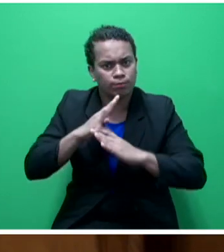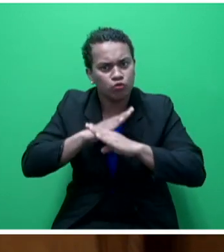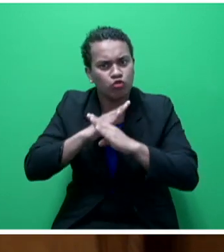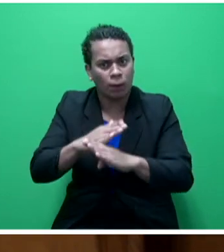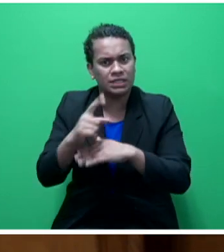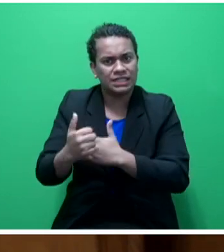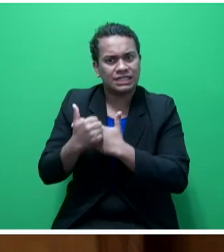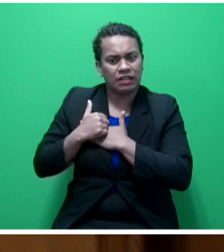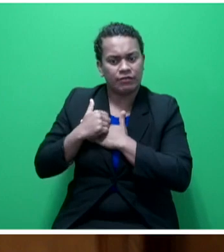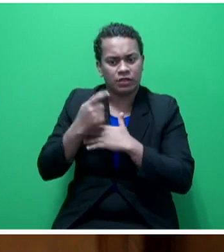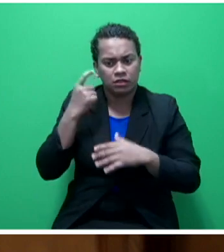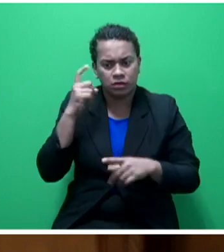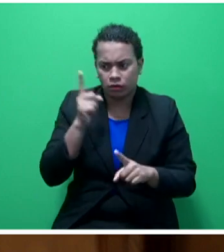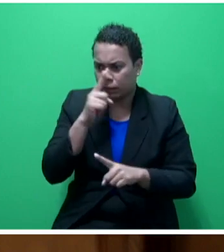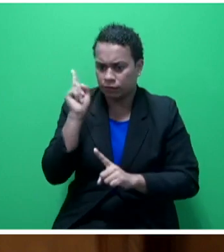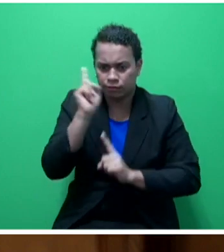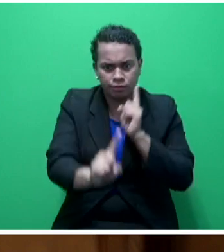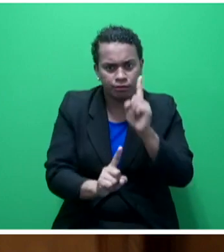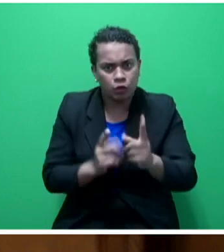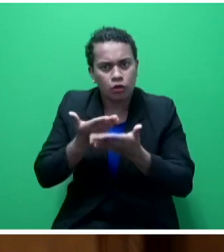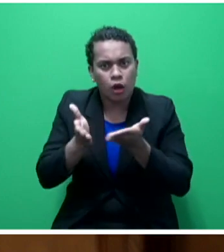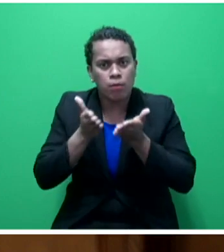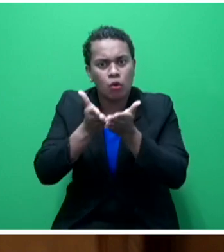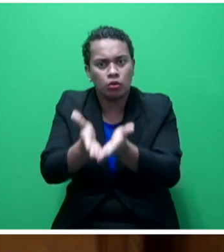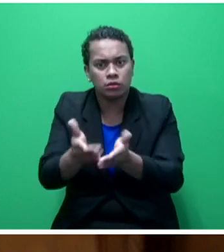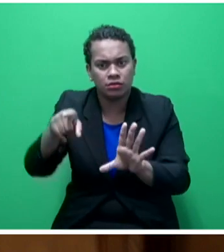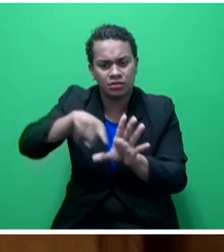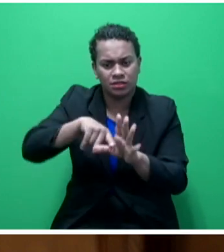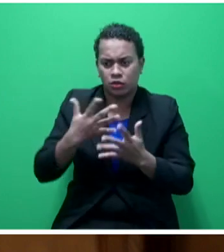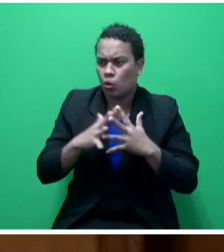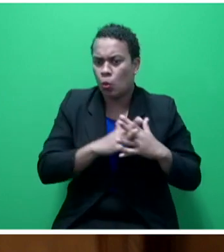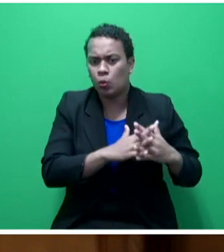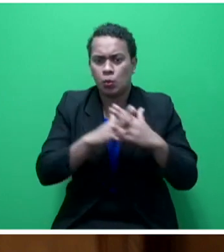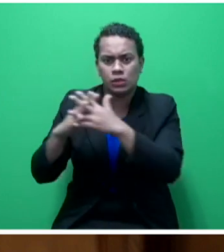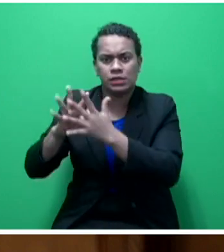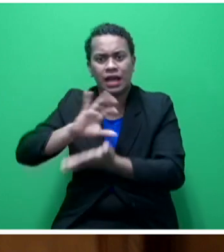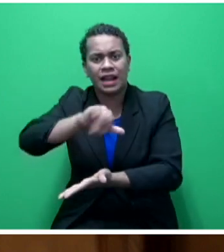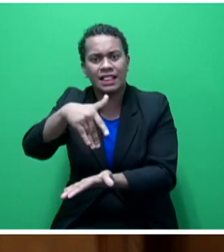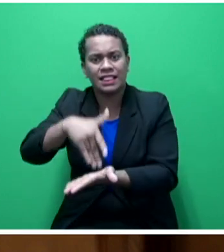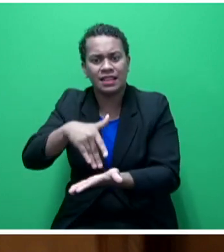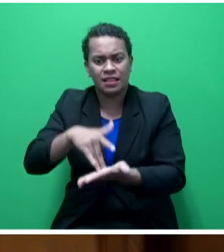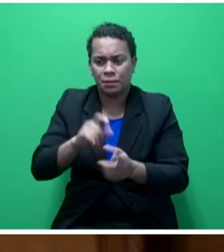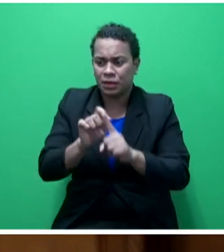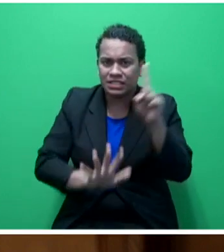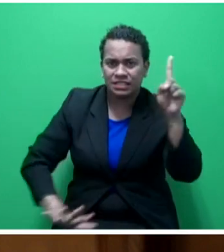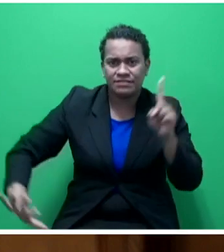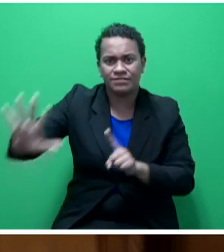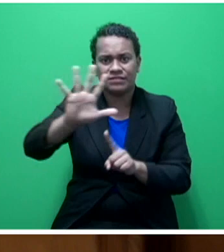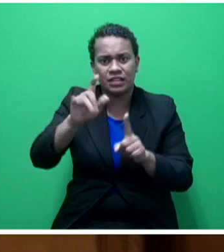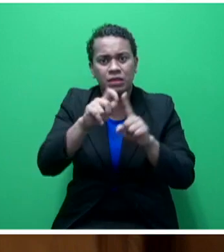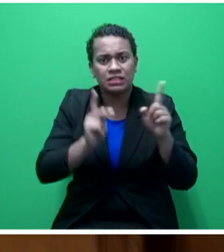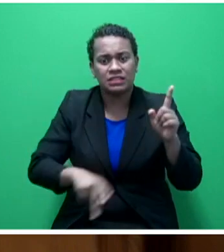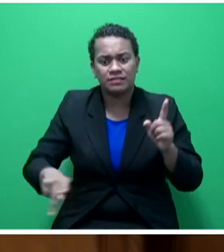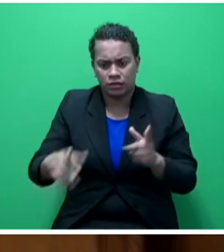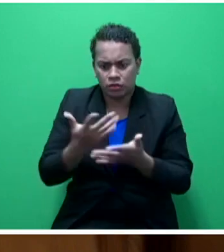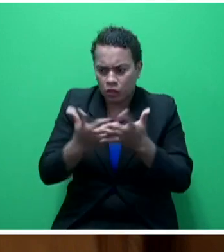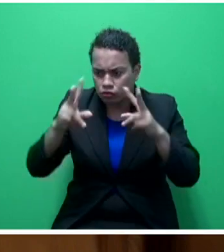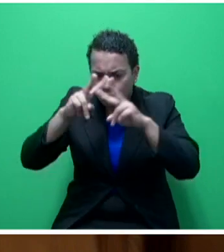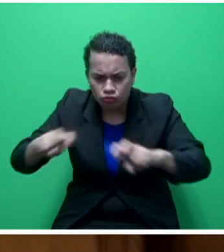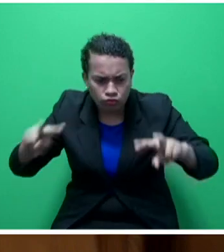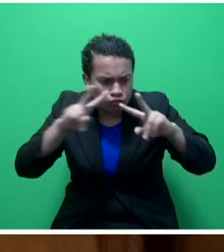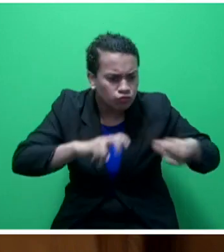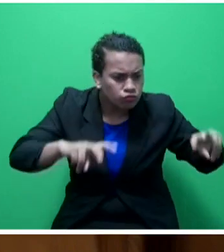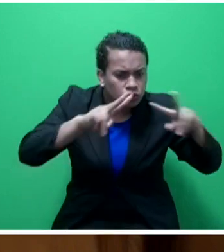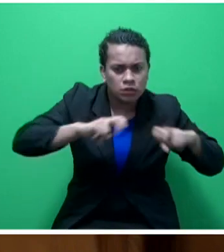the strengthening of measures in the Western Central Pacific Fisheries Commission and renewed investigation of regional